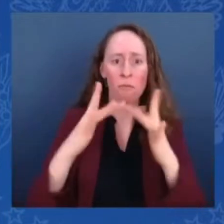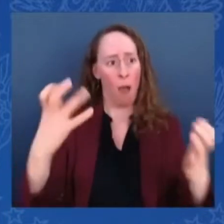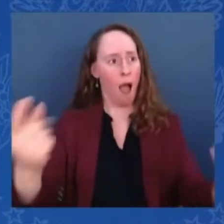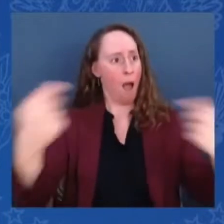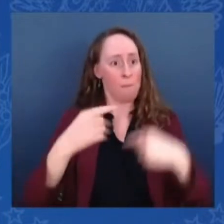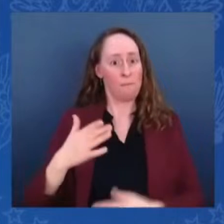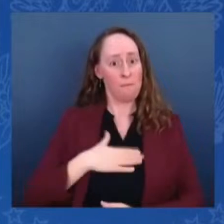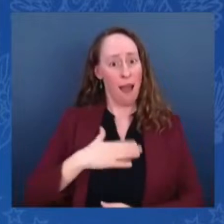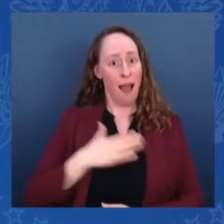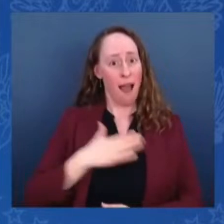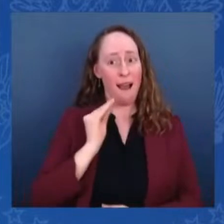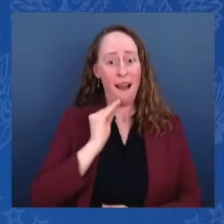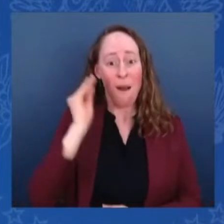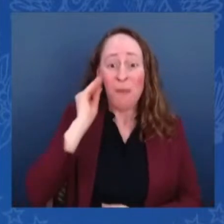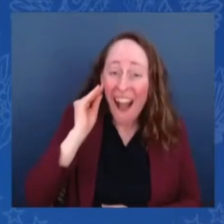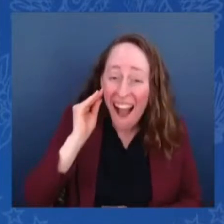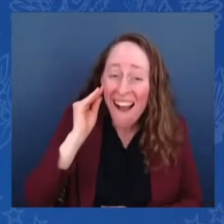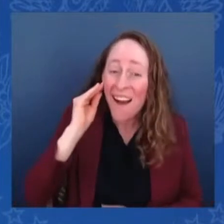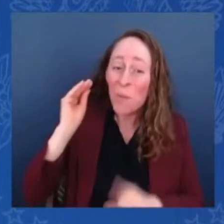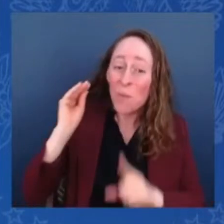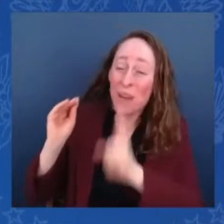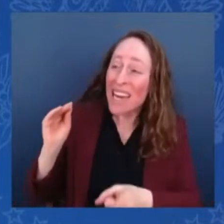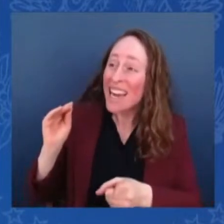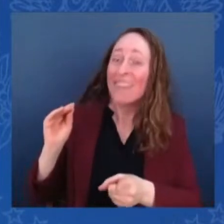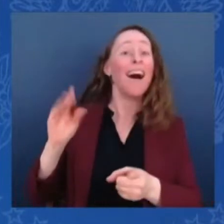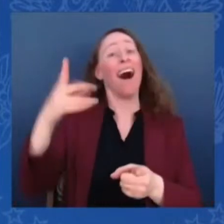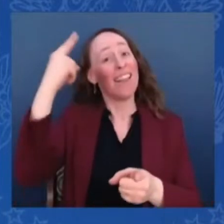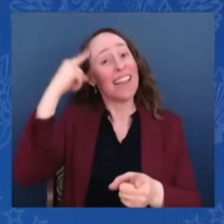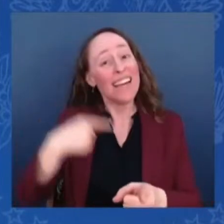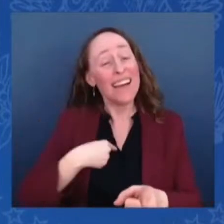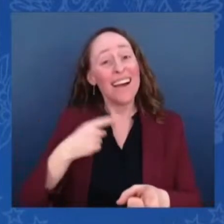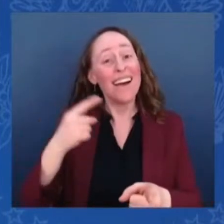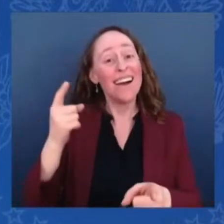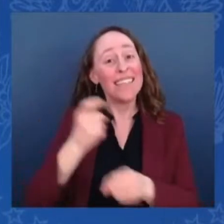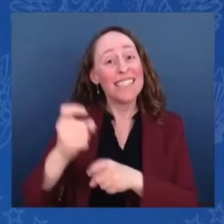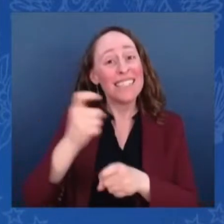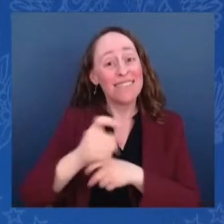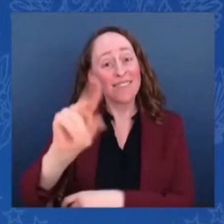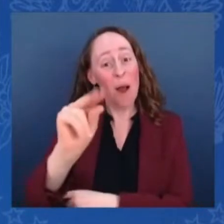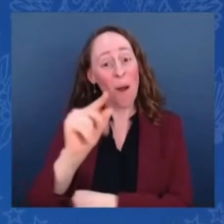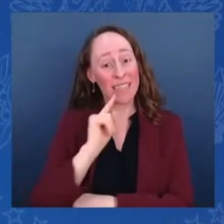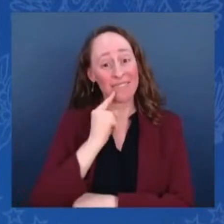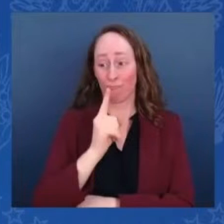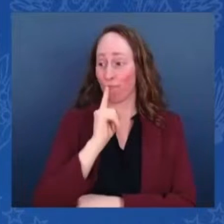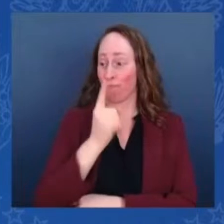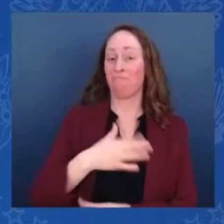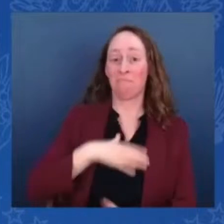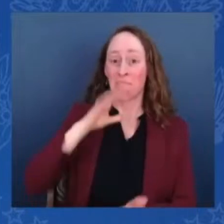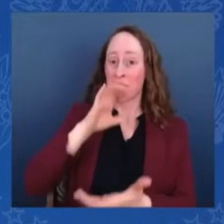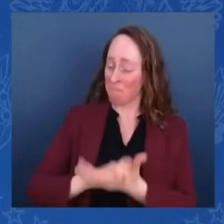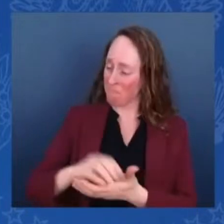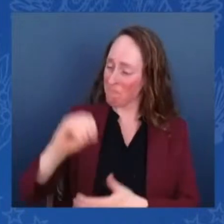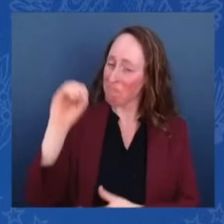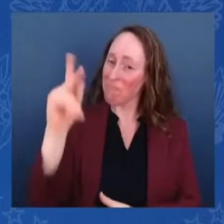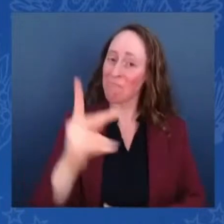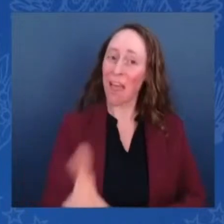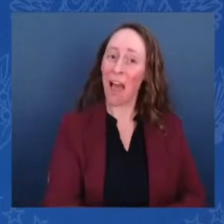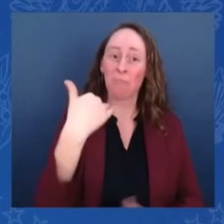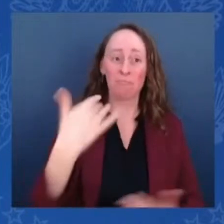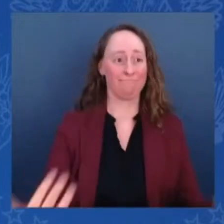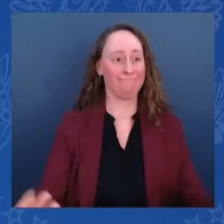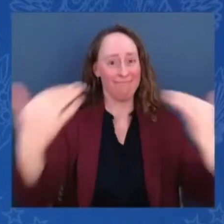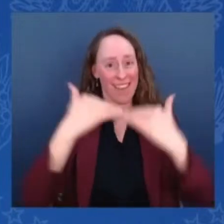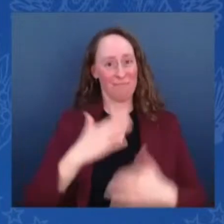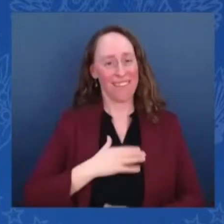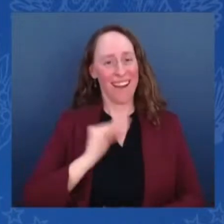I think I'm kidding. My wife said, "No problem." It was during the UN meeting, and we thought we were going to